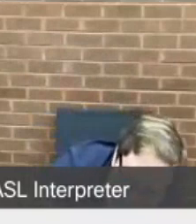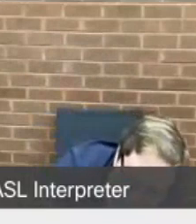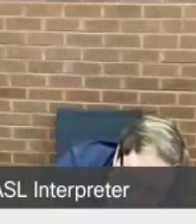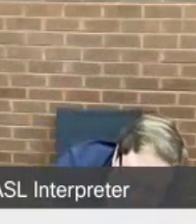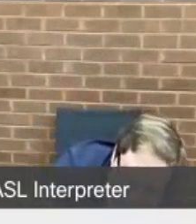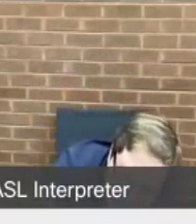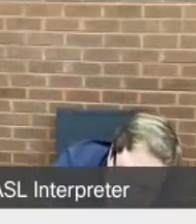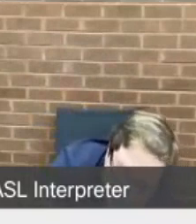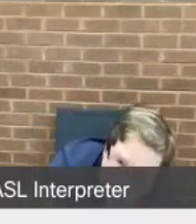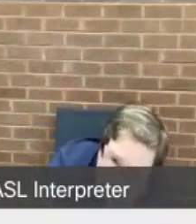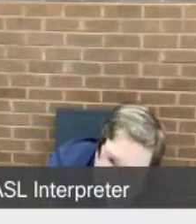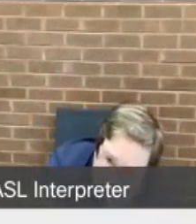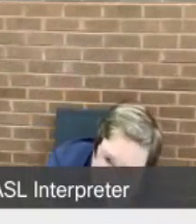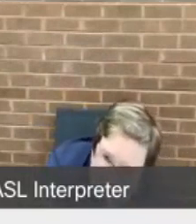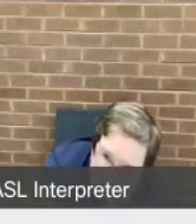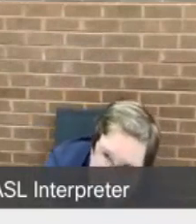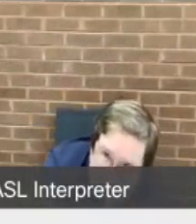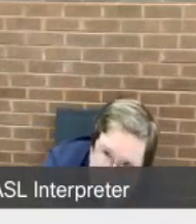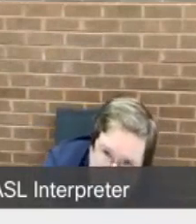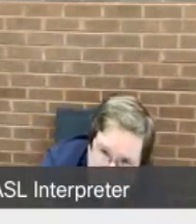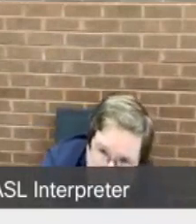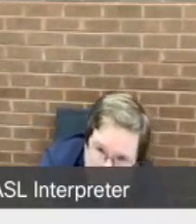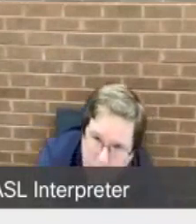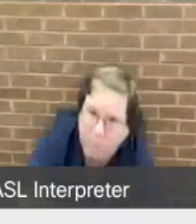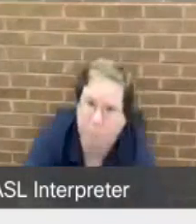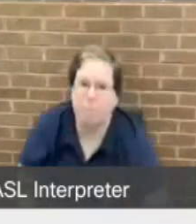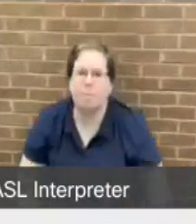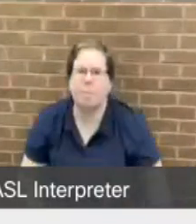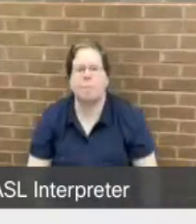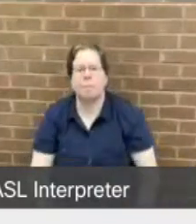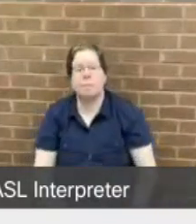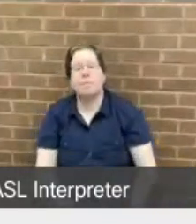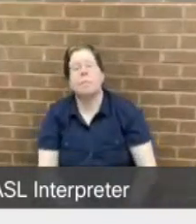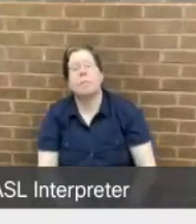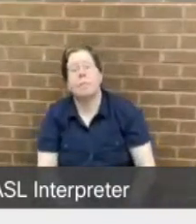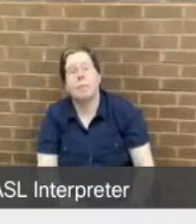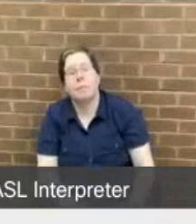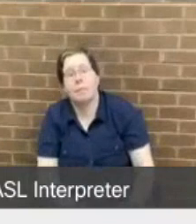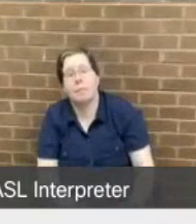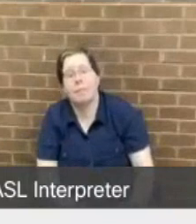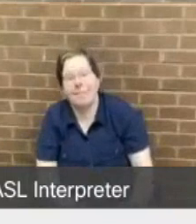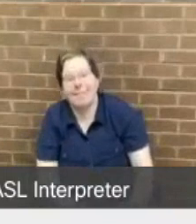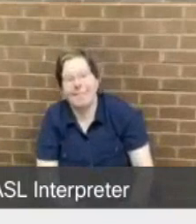Thanks, Melissa. I will give it a minute for the ASL interpreter to get back up there.